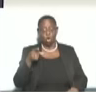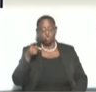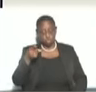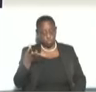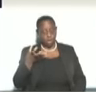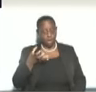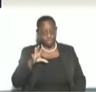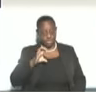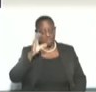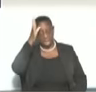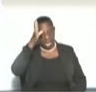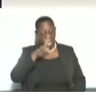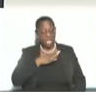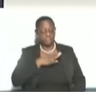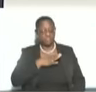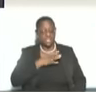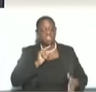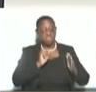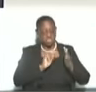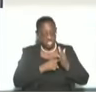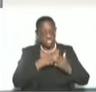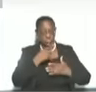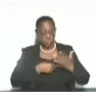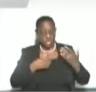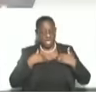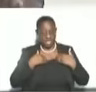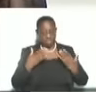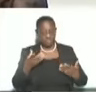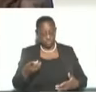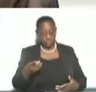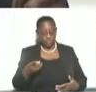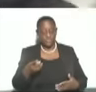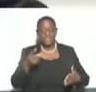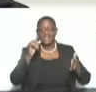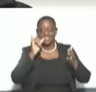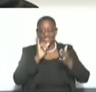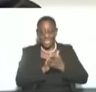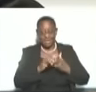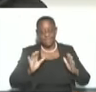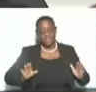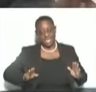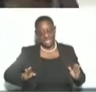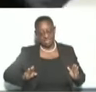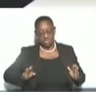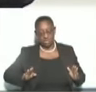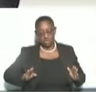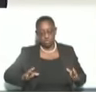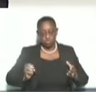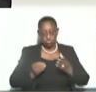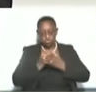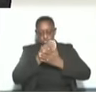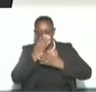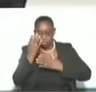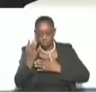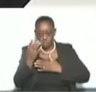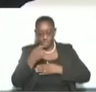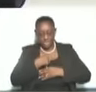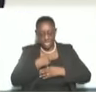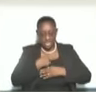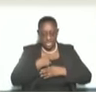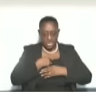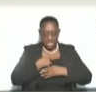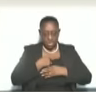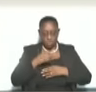man? This is what I have for you." That behavior grew in me, grew